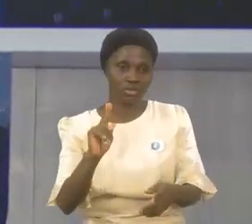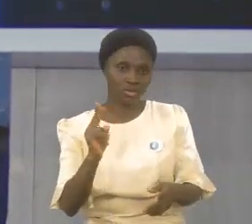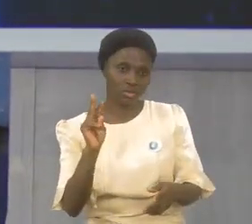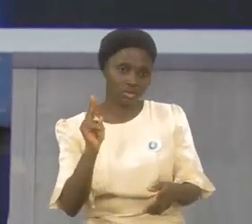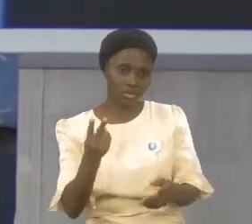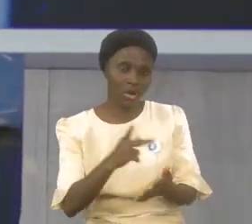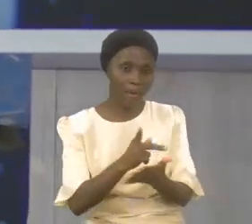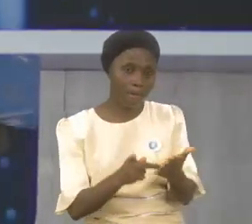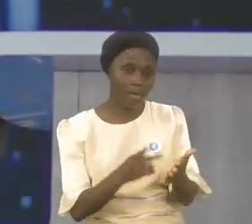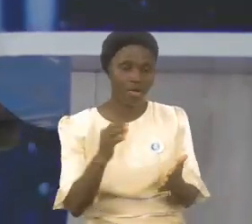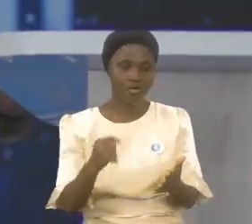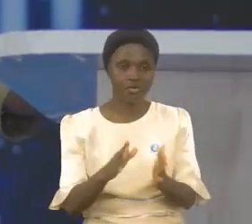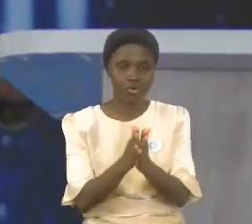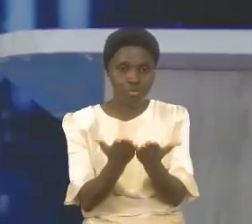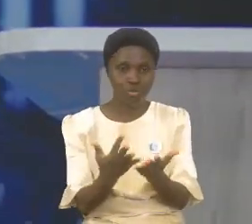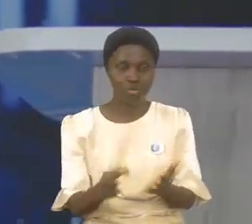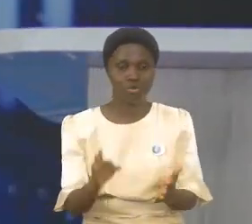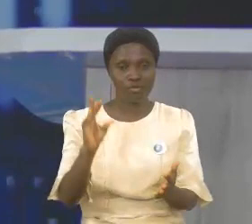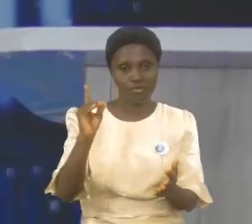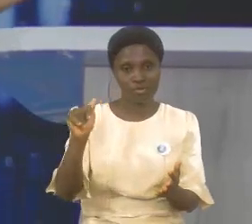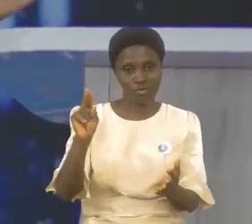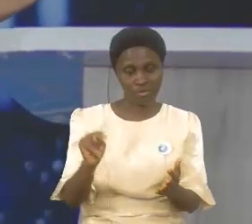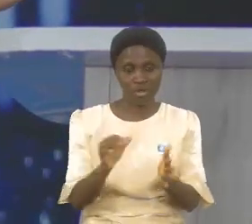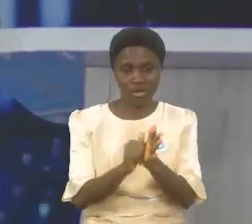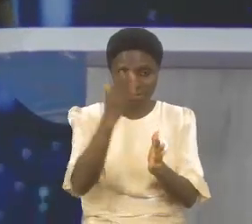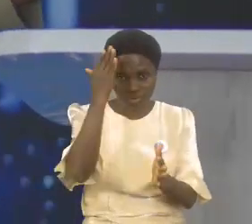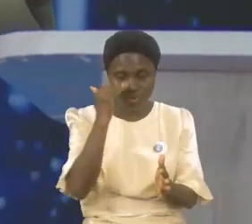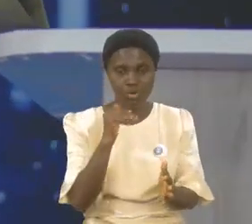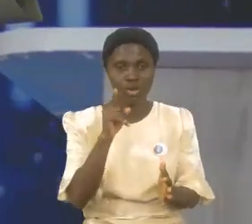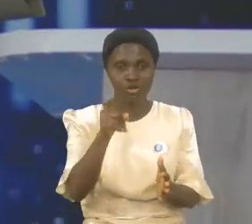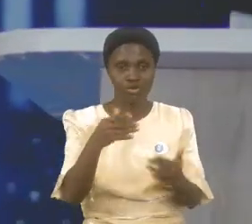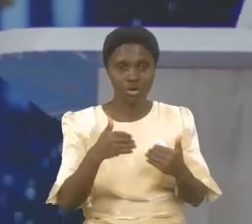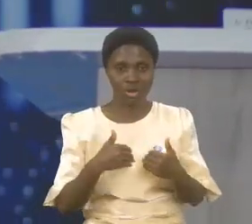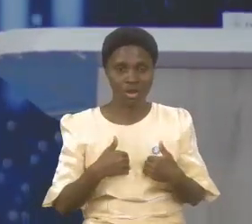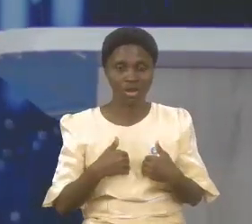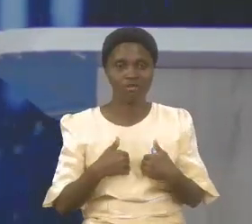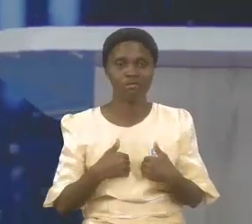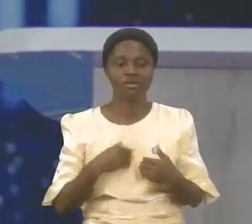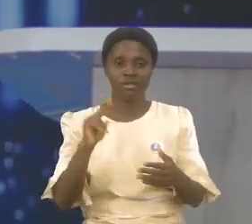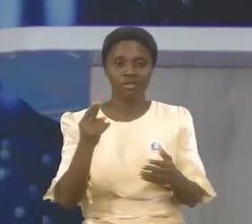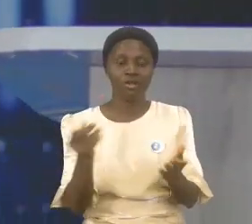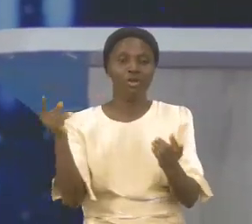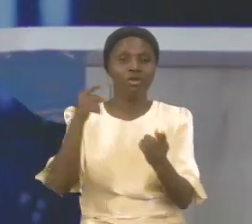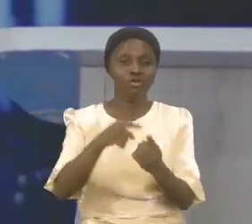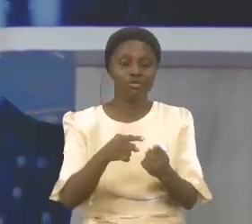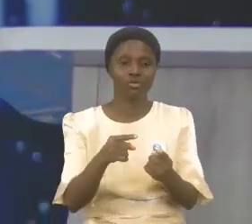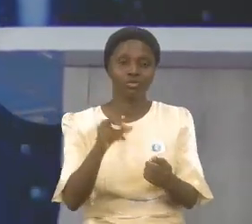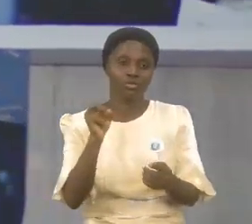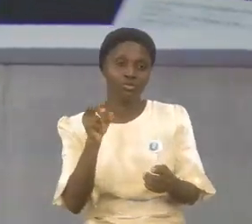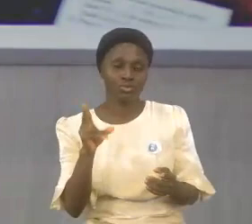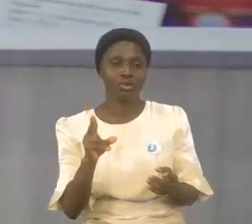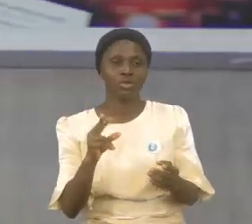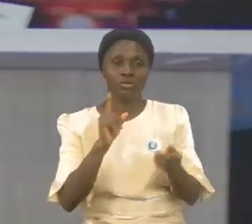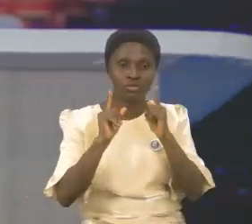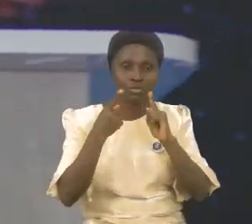Daniel. That's the reason why you have 7 all to 12 dealing with prophecy.